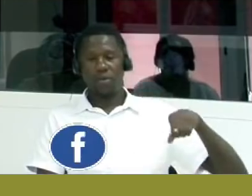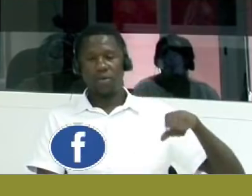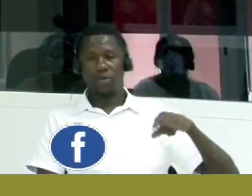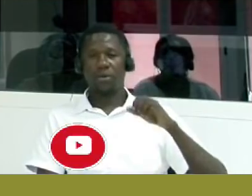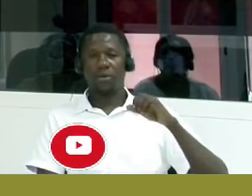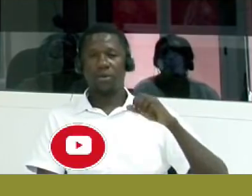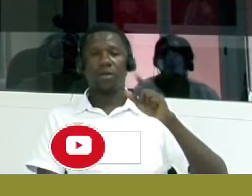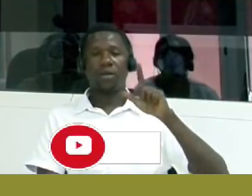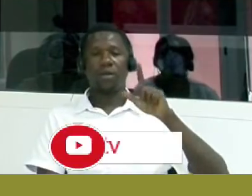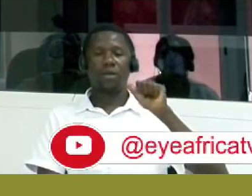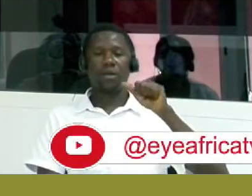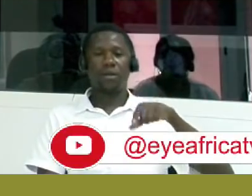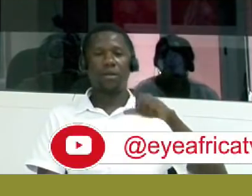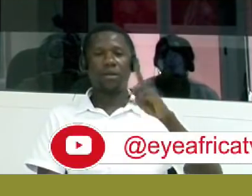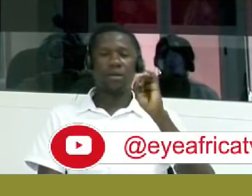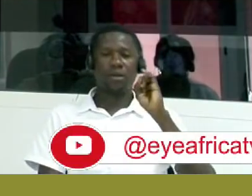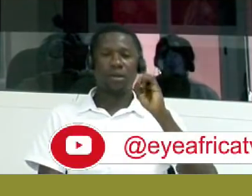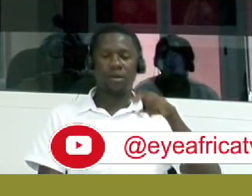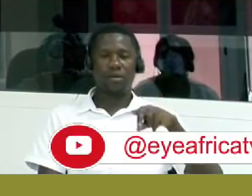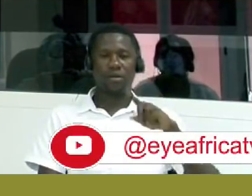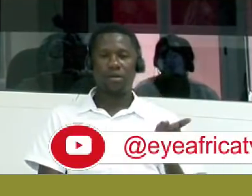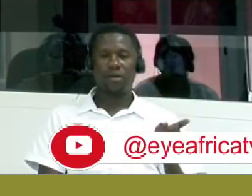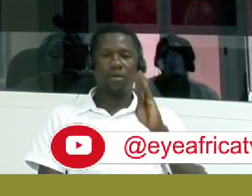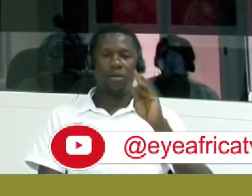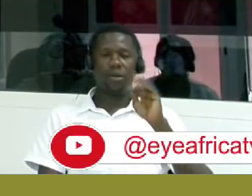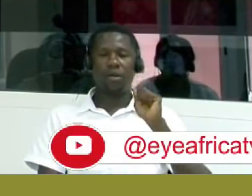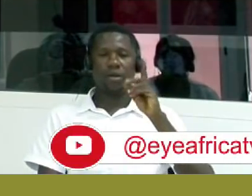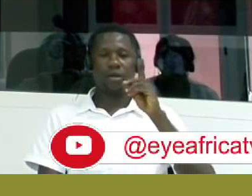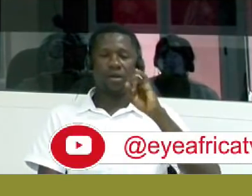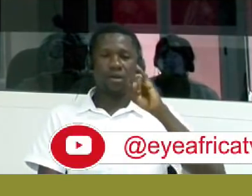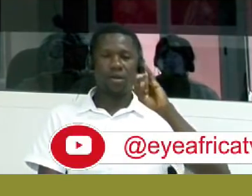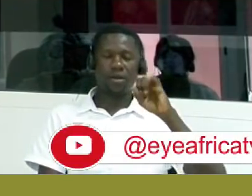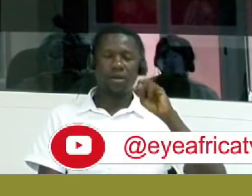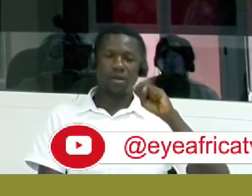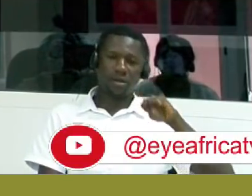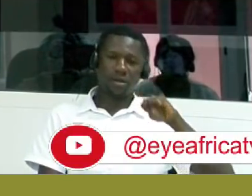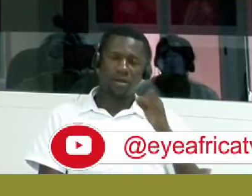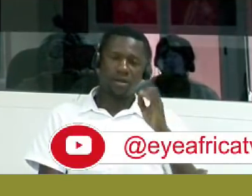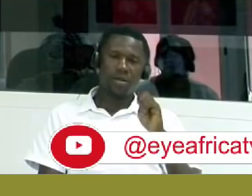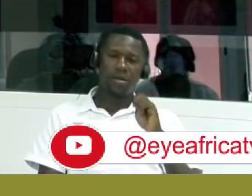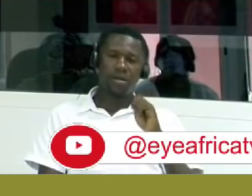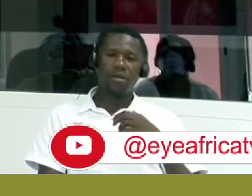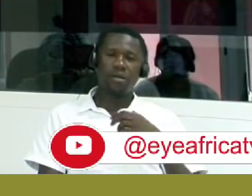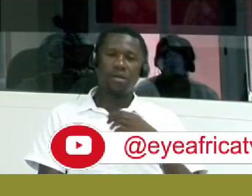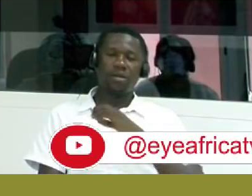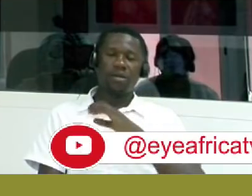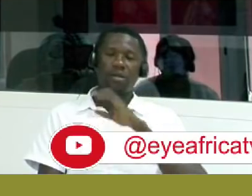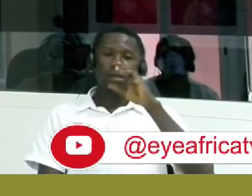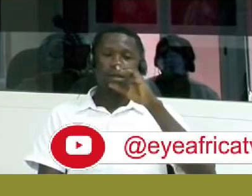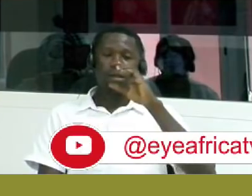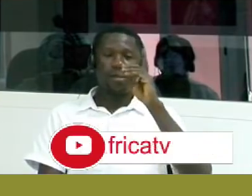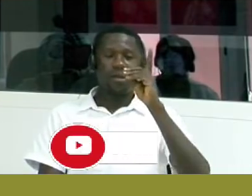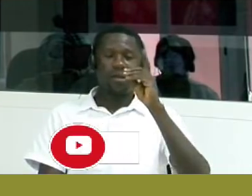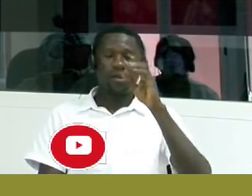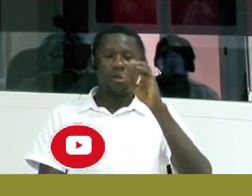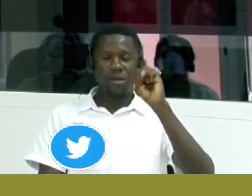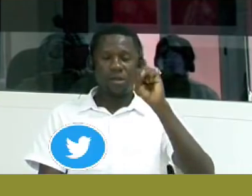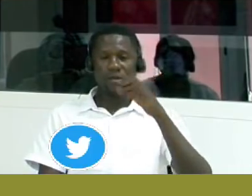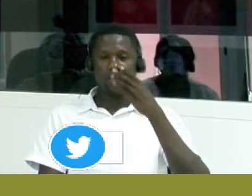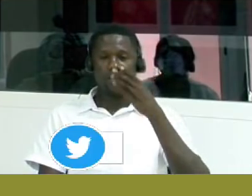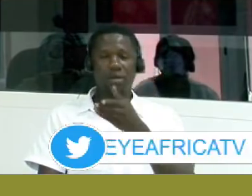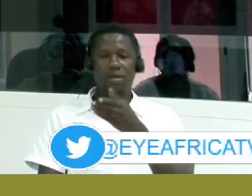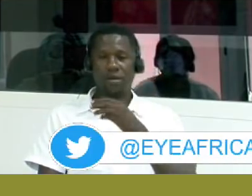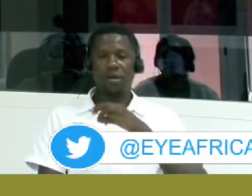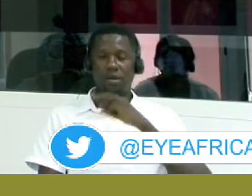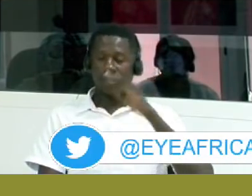Saw was operations. The chief of staff was there, Babukar Jata. The minister was there, Usman Baji. The whole lot were there.